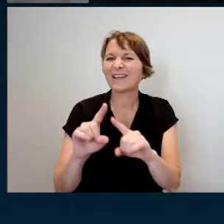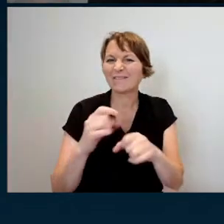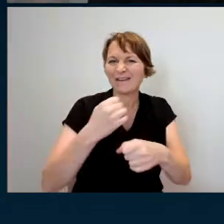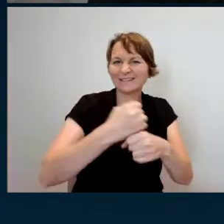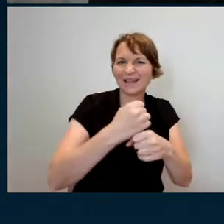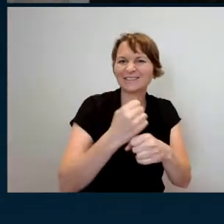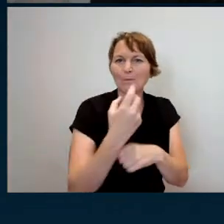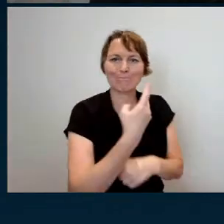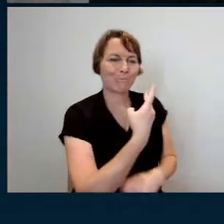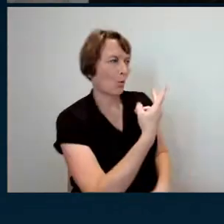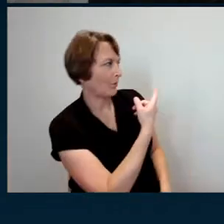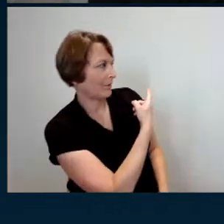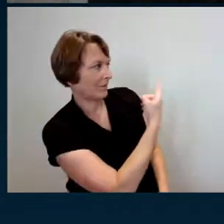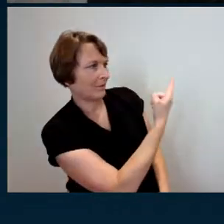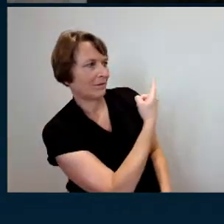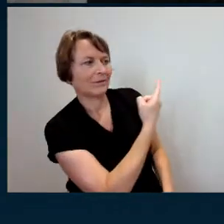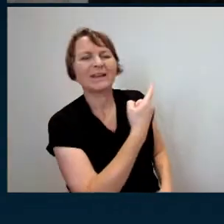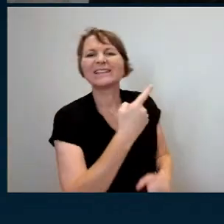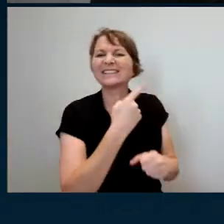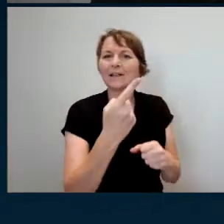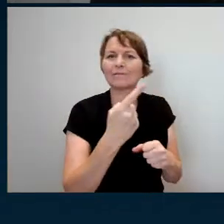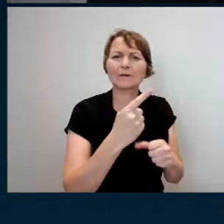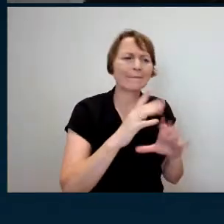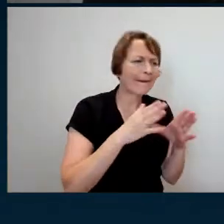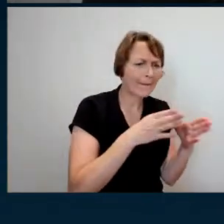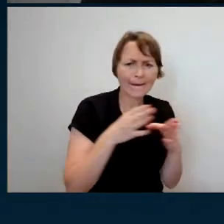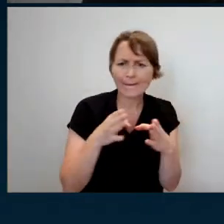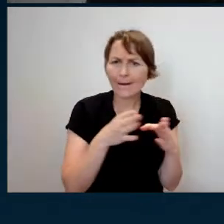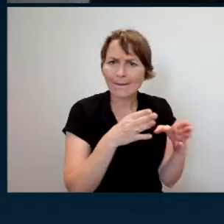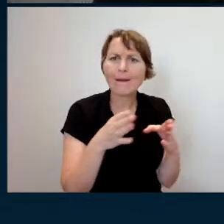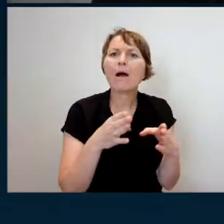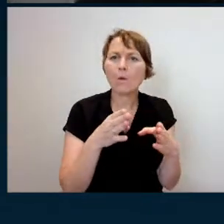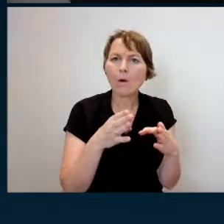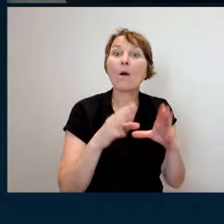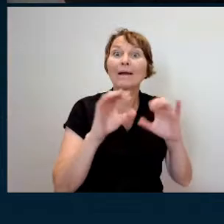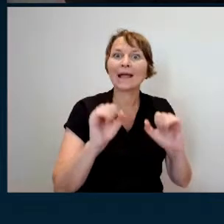can help you with deploying the function app.